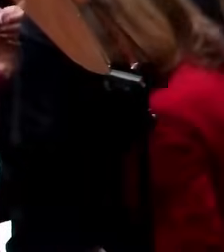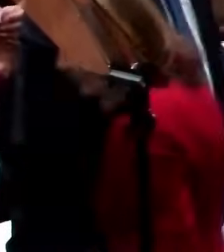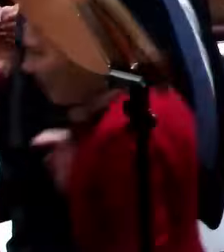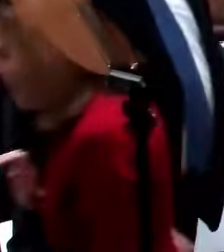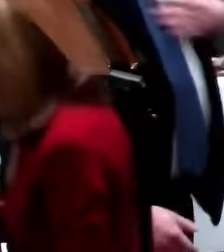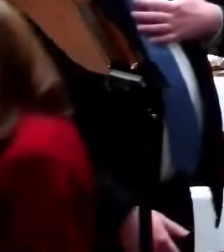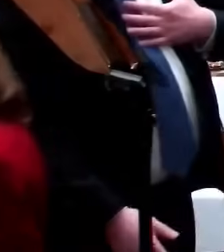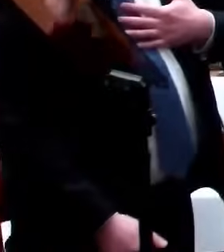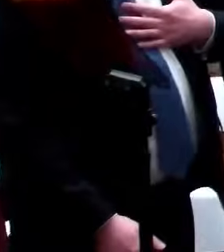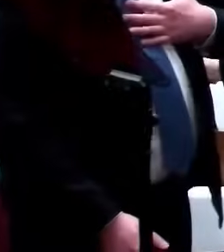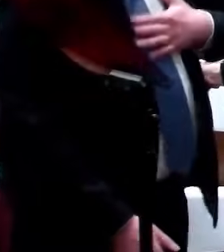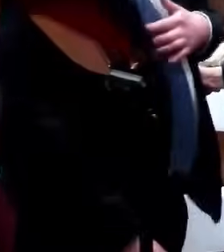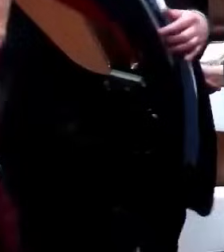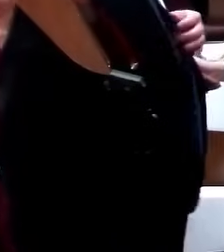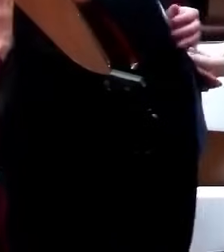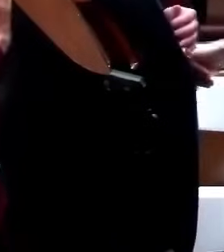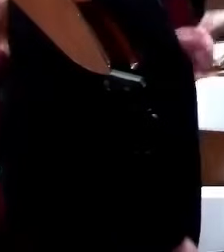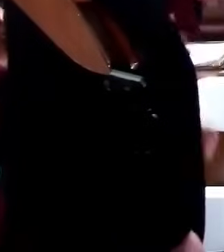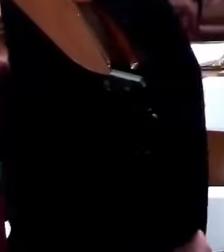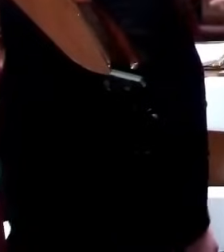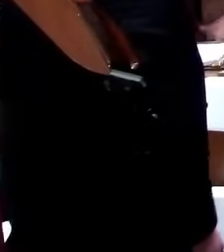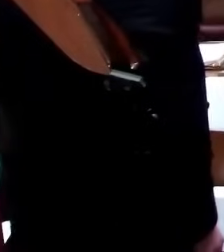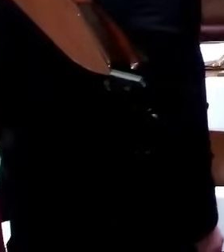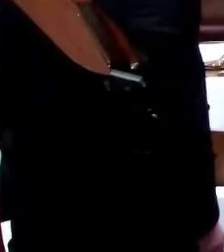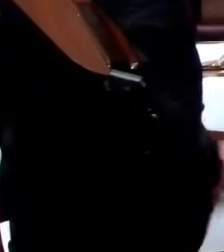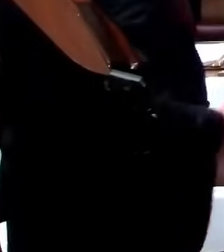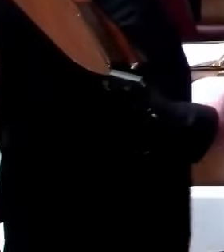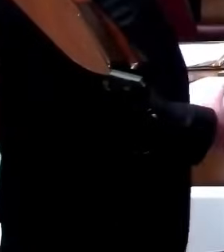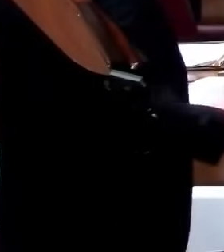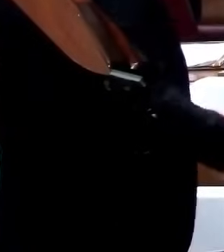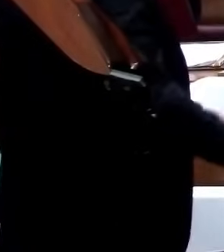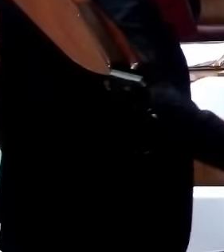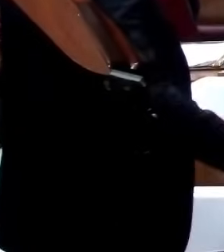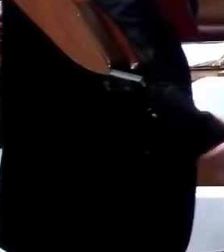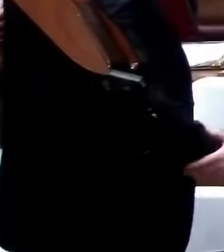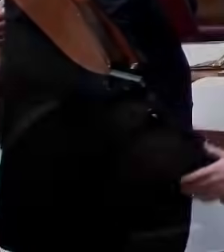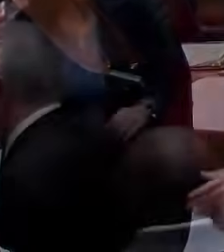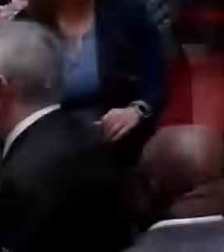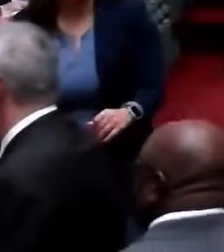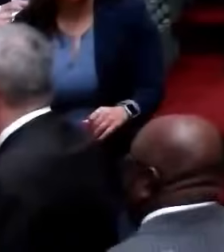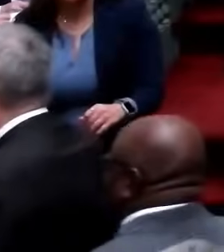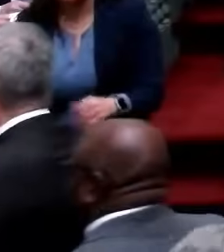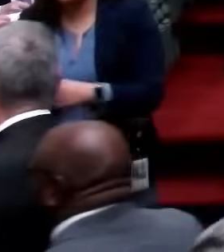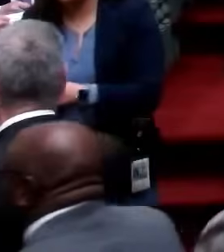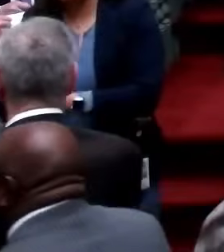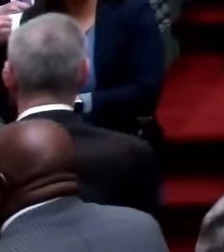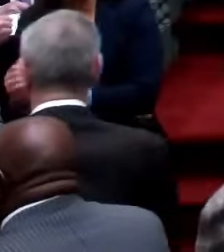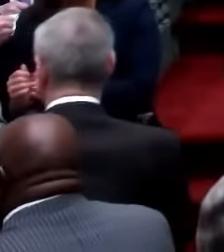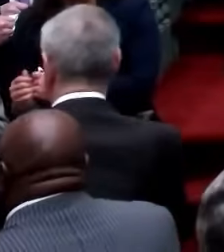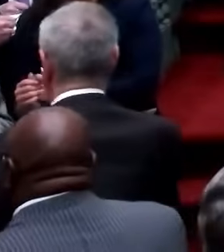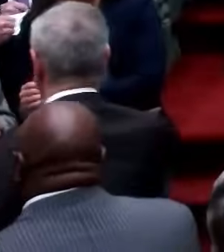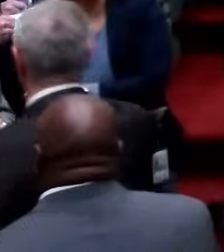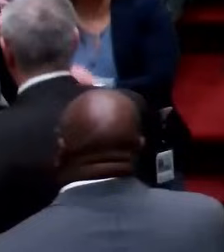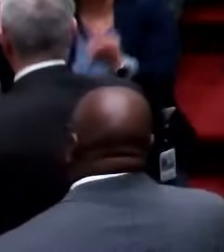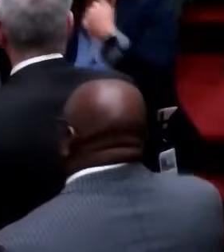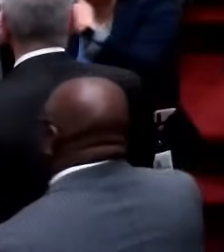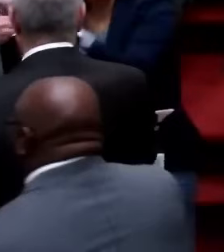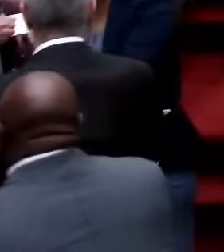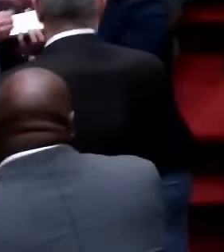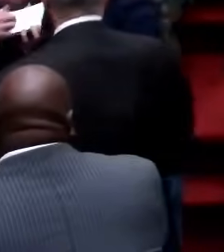Mr. Mark Brainerd of Delaware Technical Community College. Welcome to all.